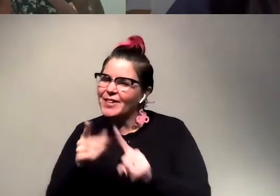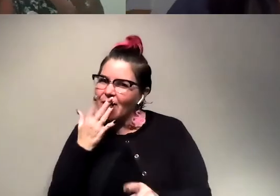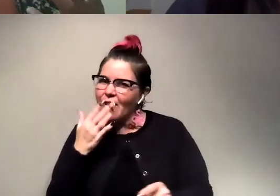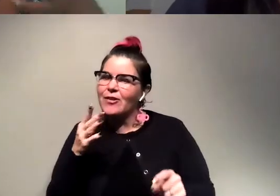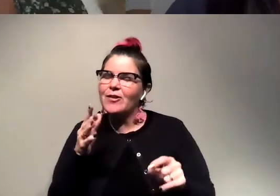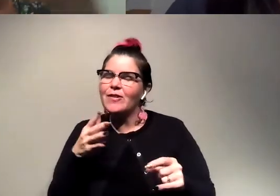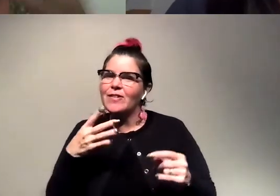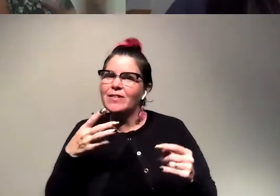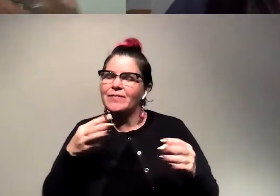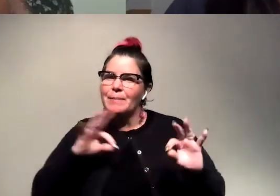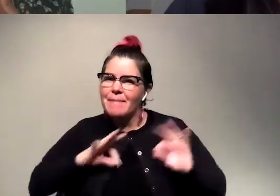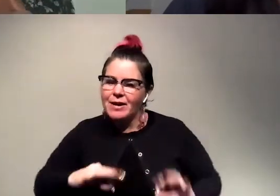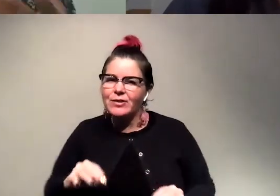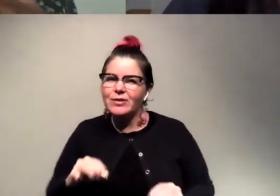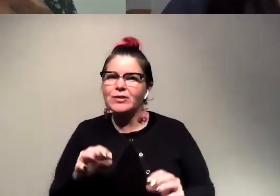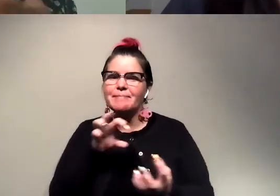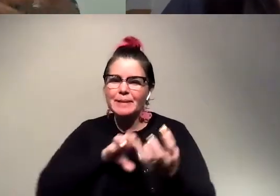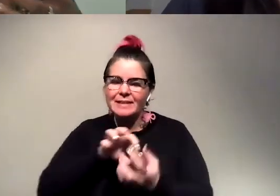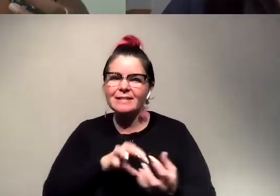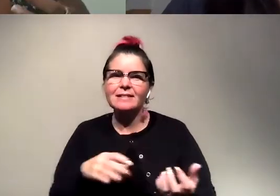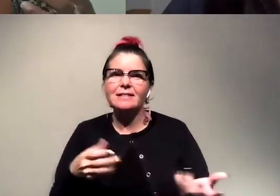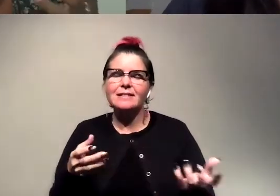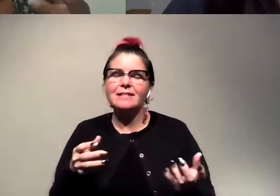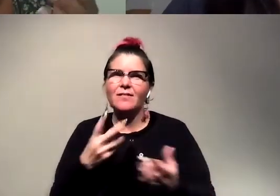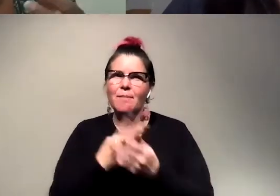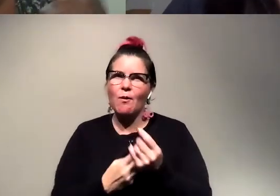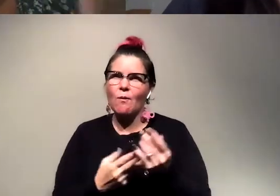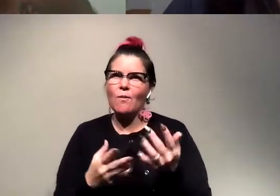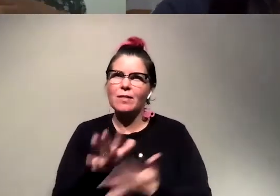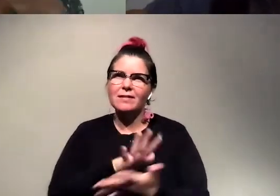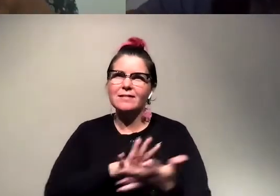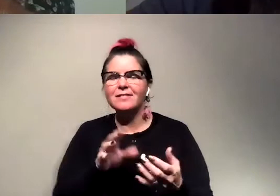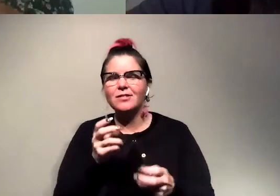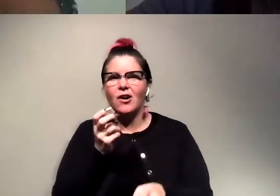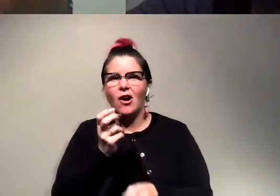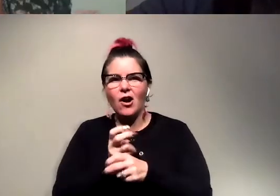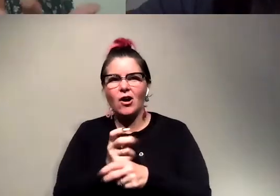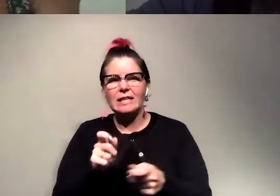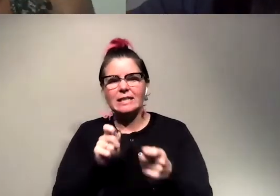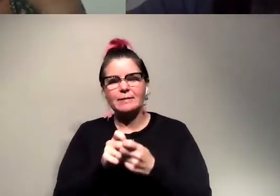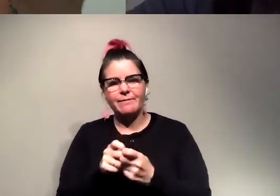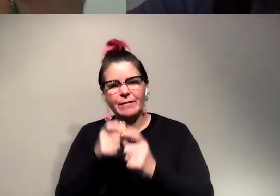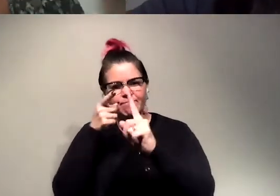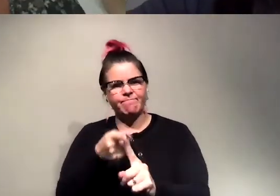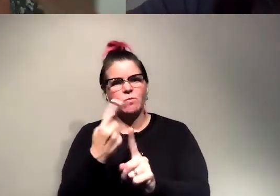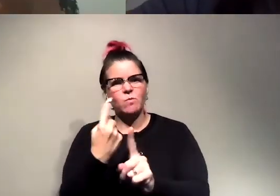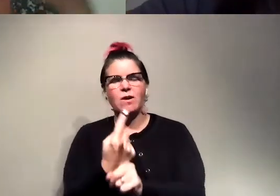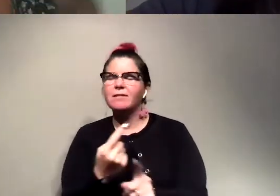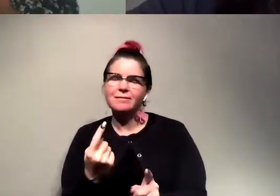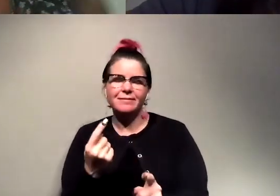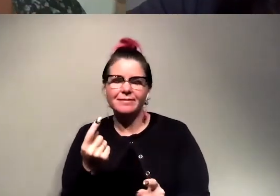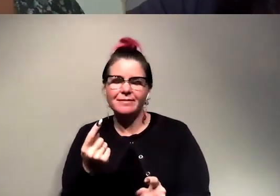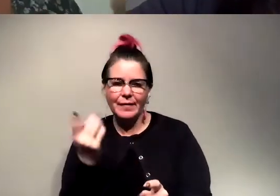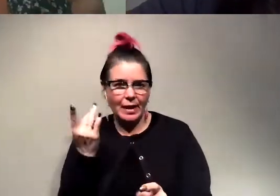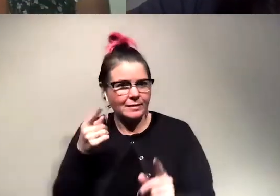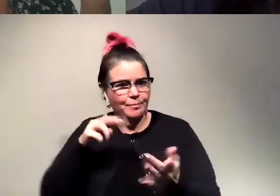on them and mixtures of both of those that it's hard to put them in a box. And that's why people study them, because